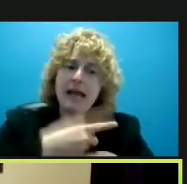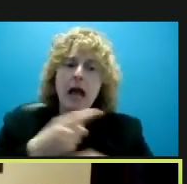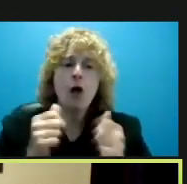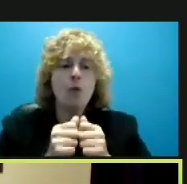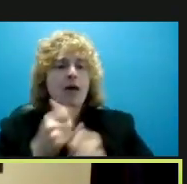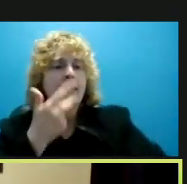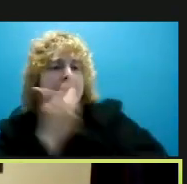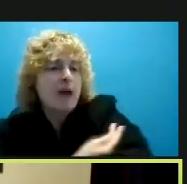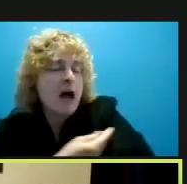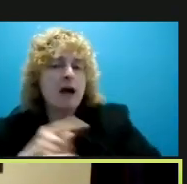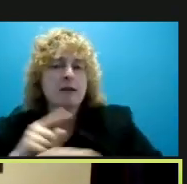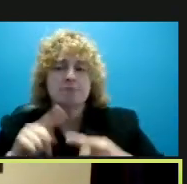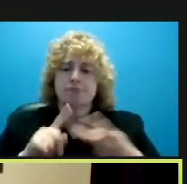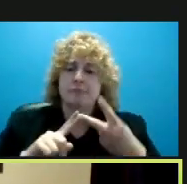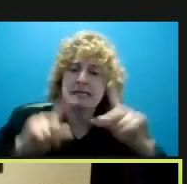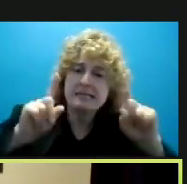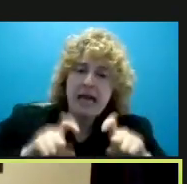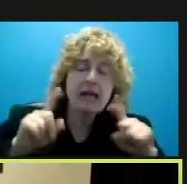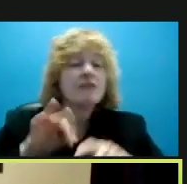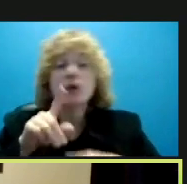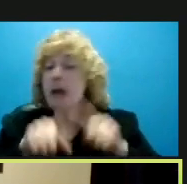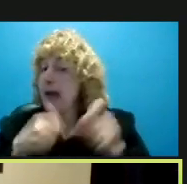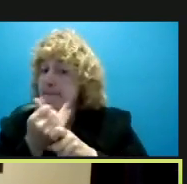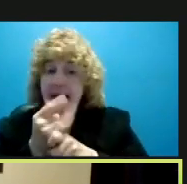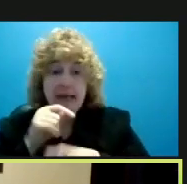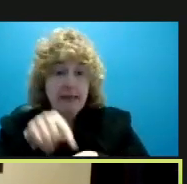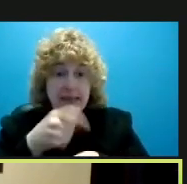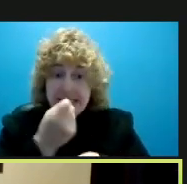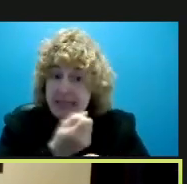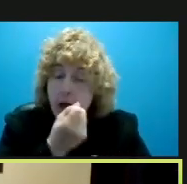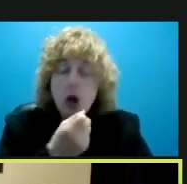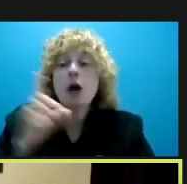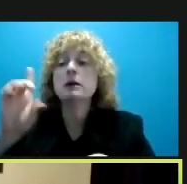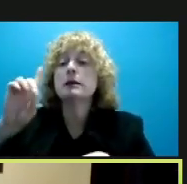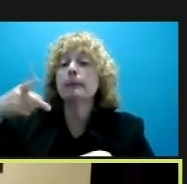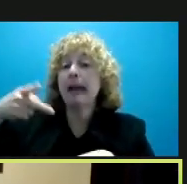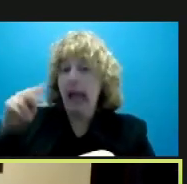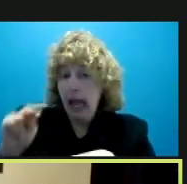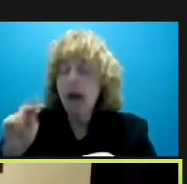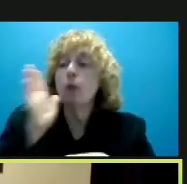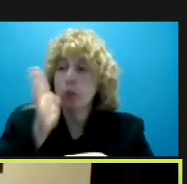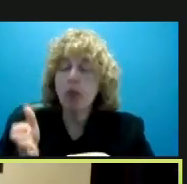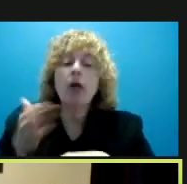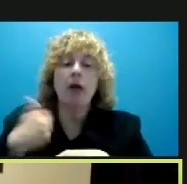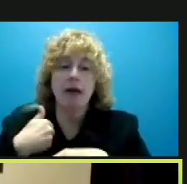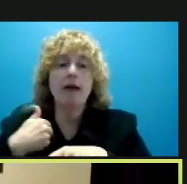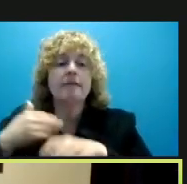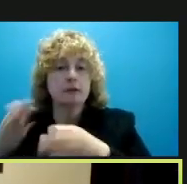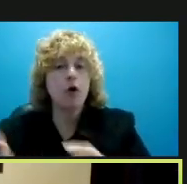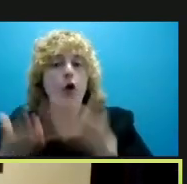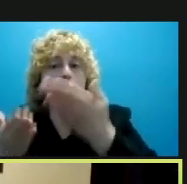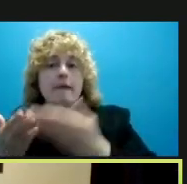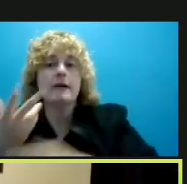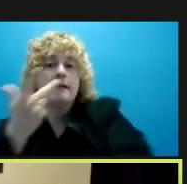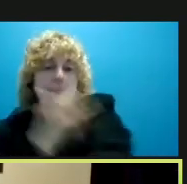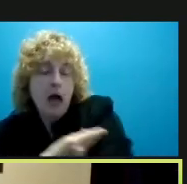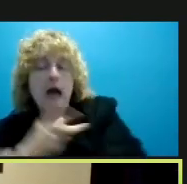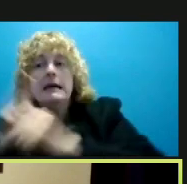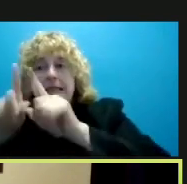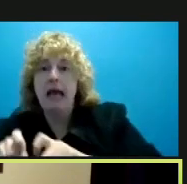and Testing. So if you can't make it on Saturday, DPN is offering vaccine and testing